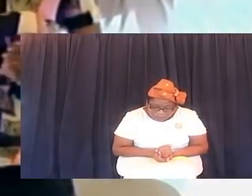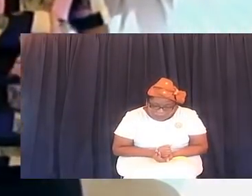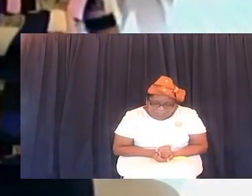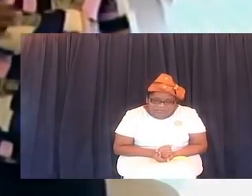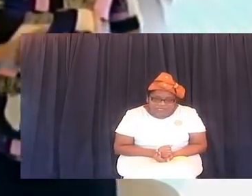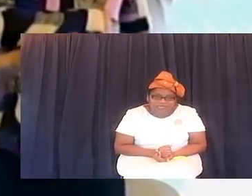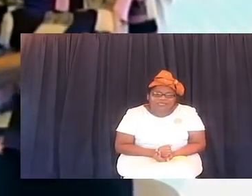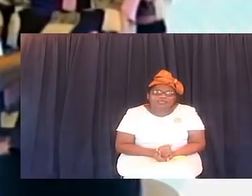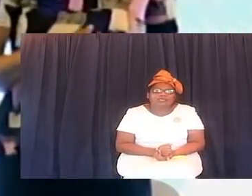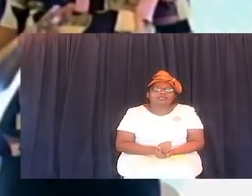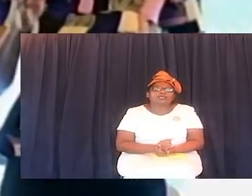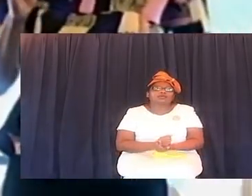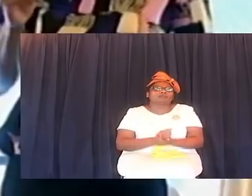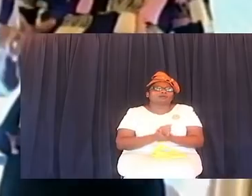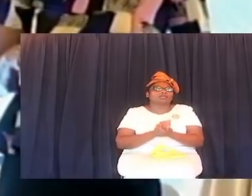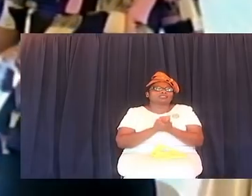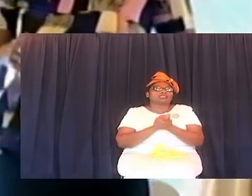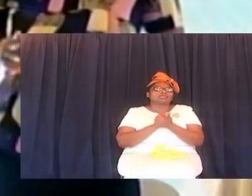To you, O King.